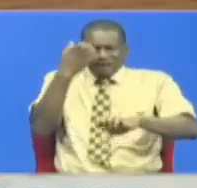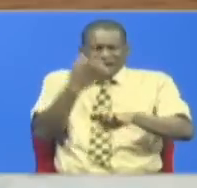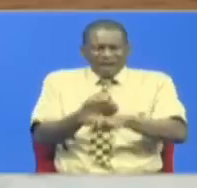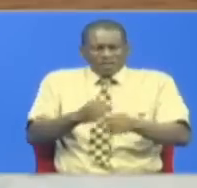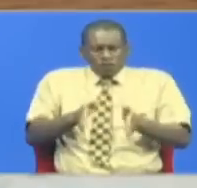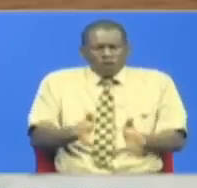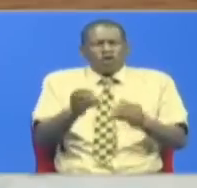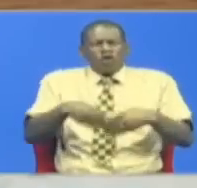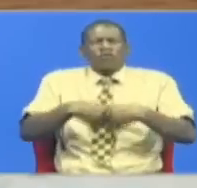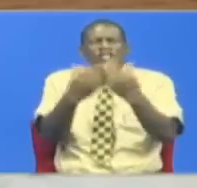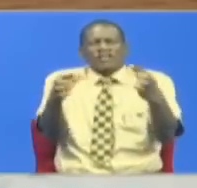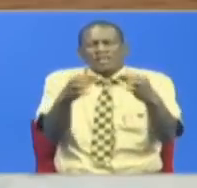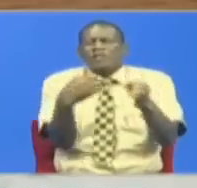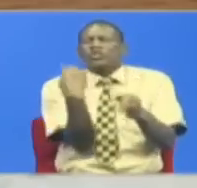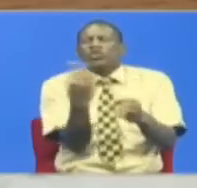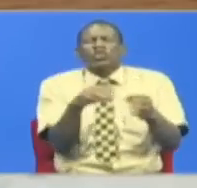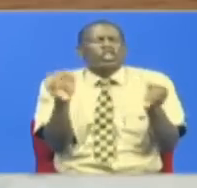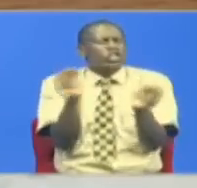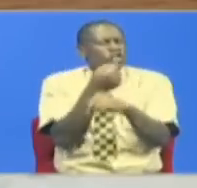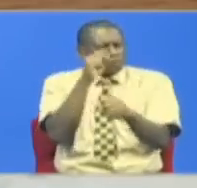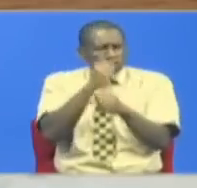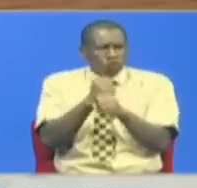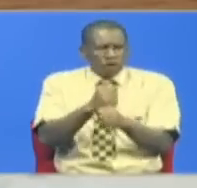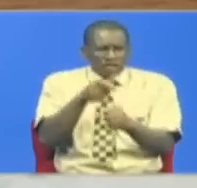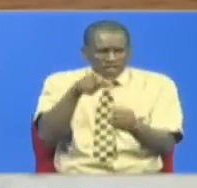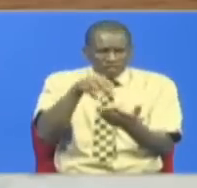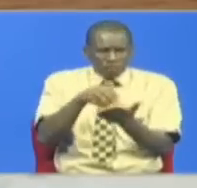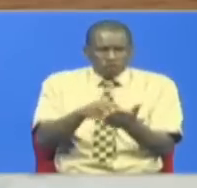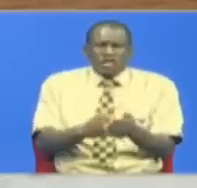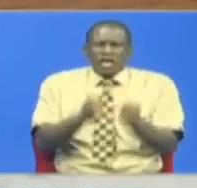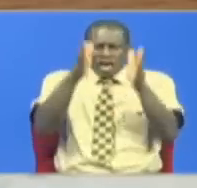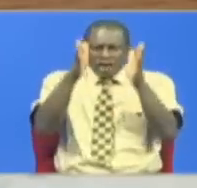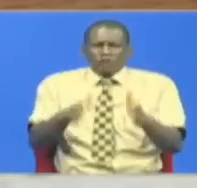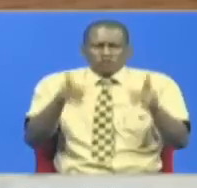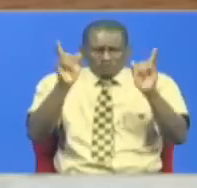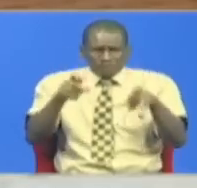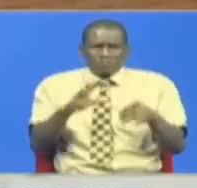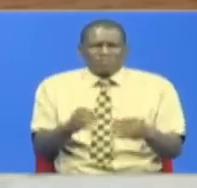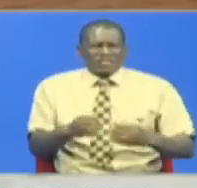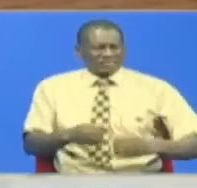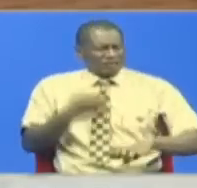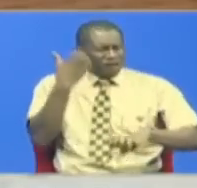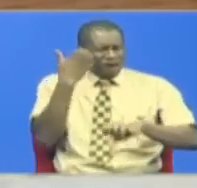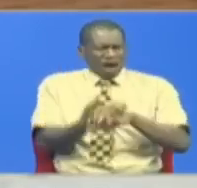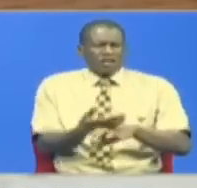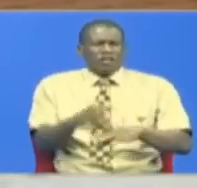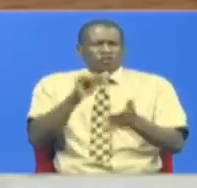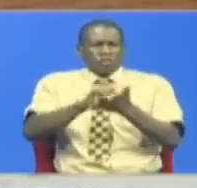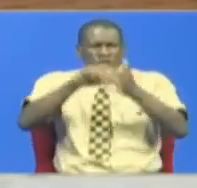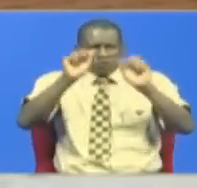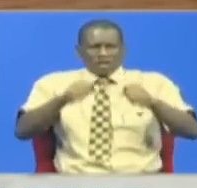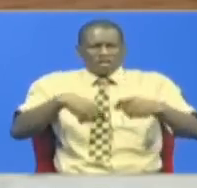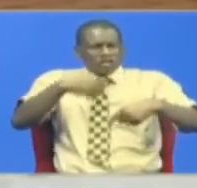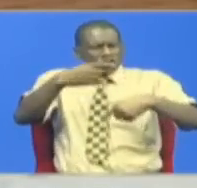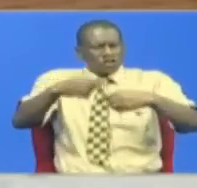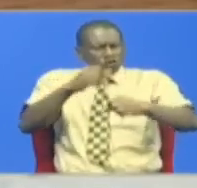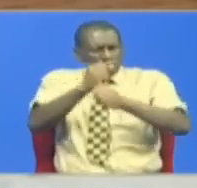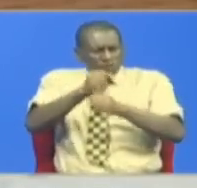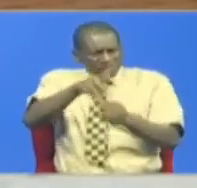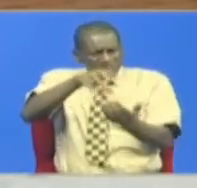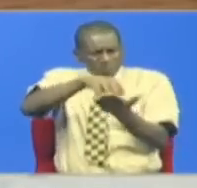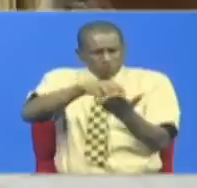message alone will work for him in this position. One has to be made of sterner stuff to be able to hold such a position